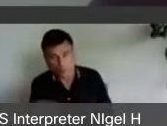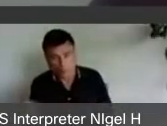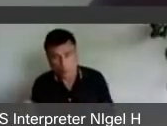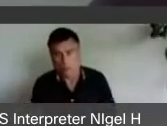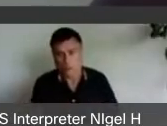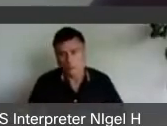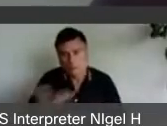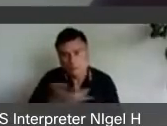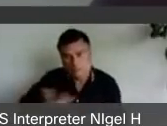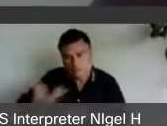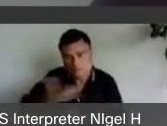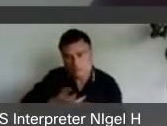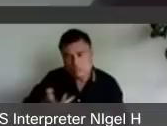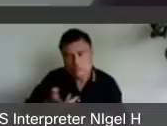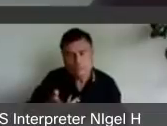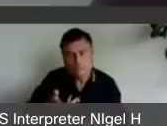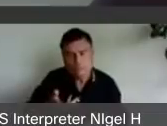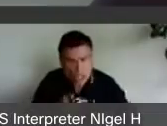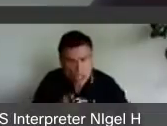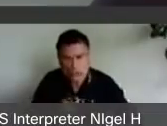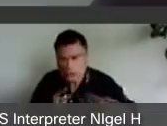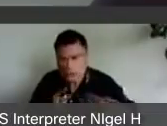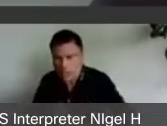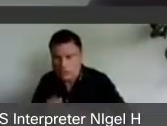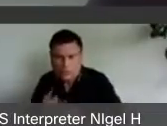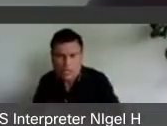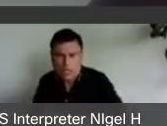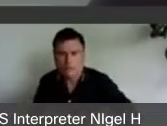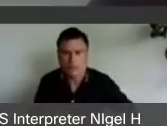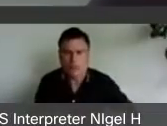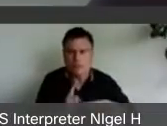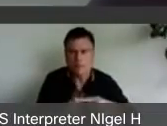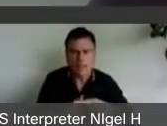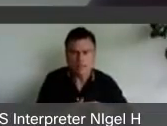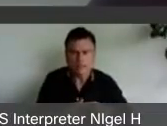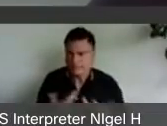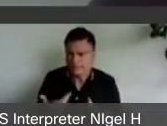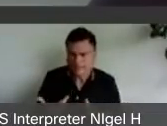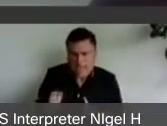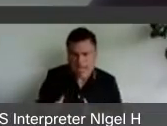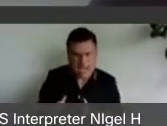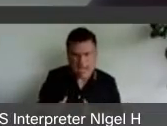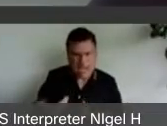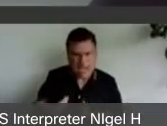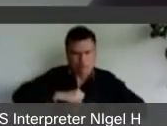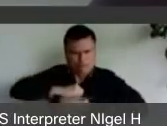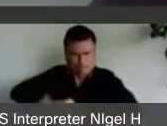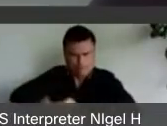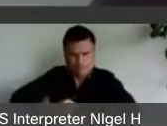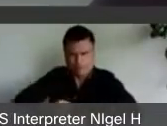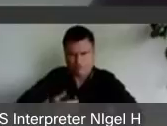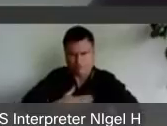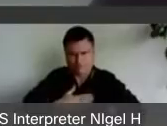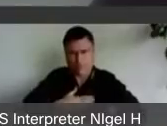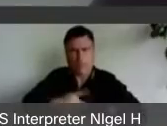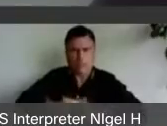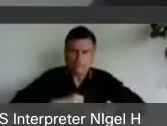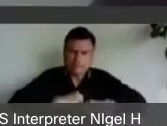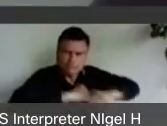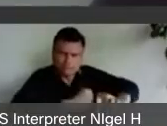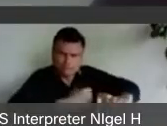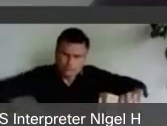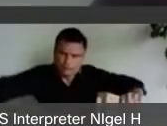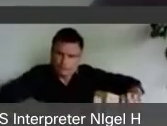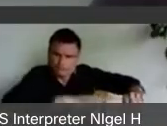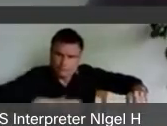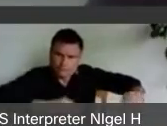you're taking either to protect yourself or to protect others around you, as well as some of the opportunities you see to build a better future. And we'll be talking more about this